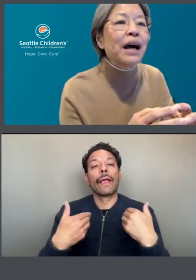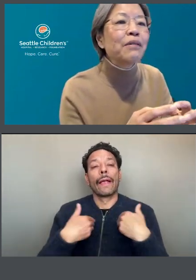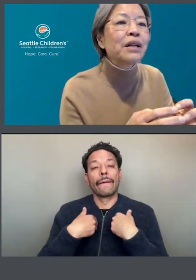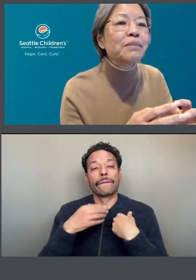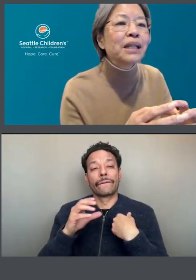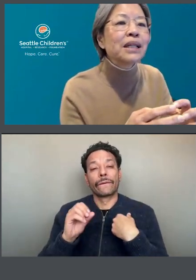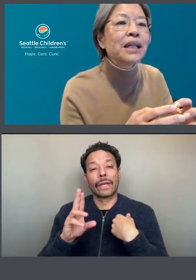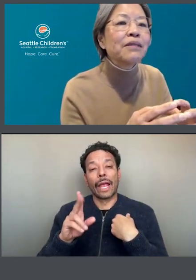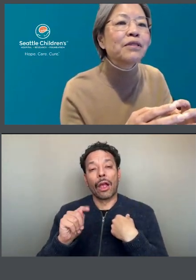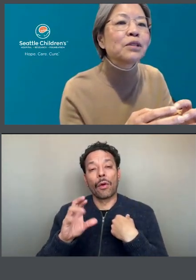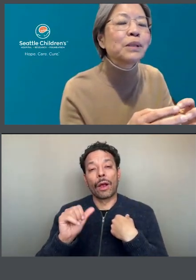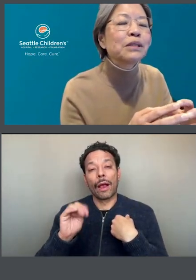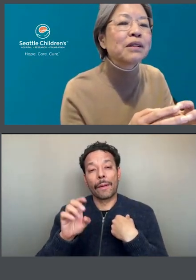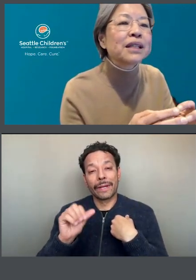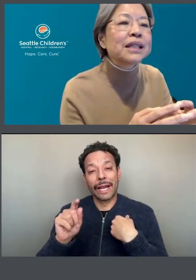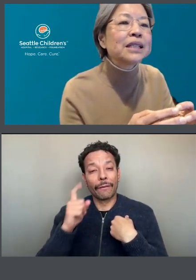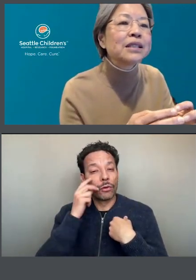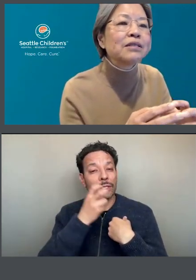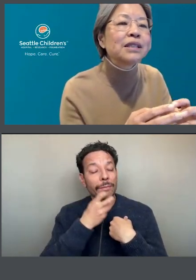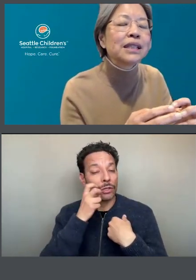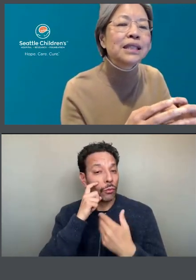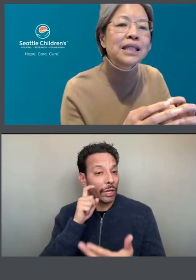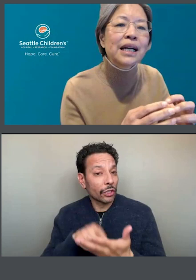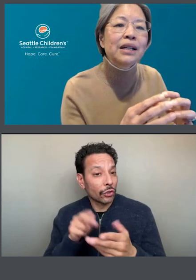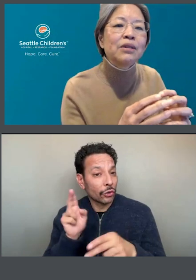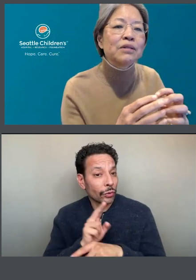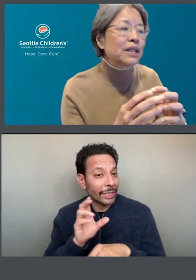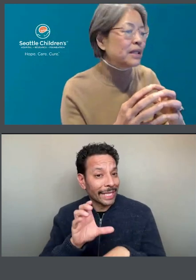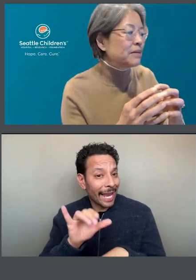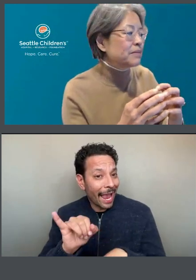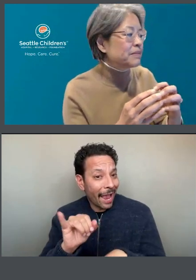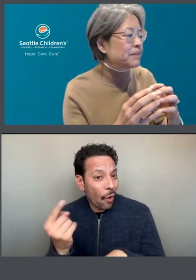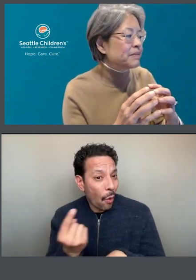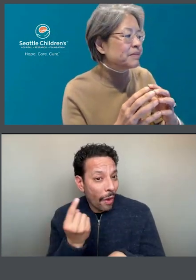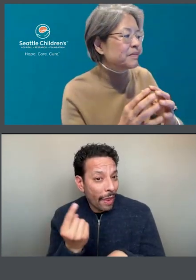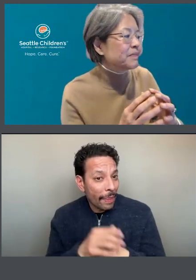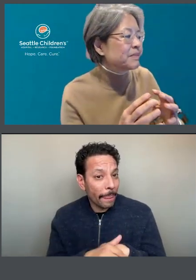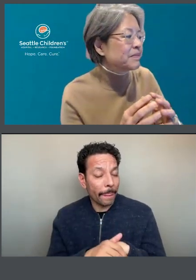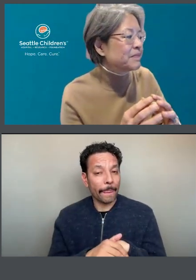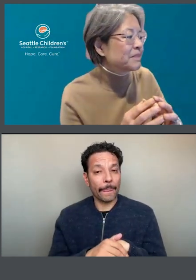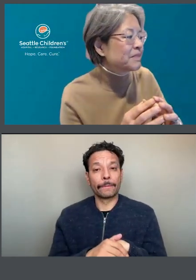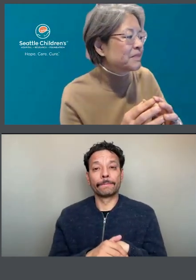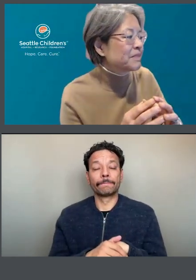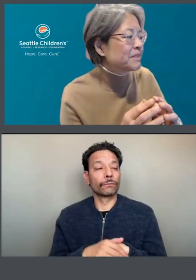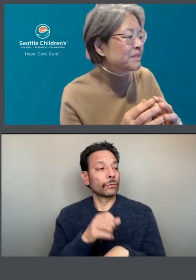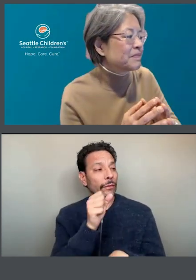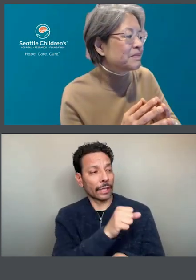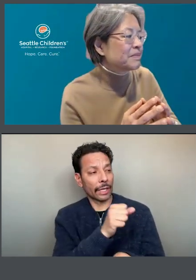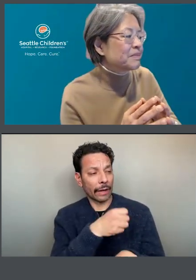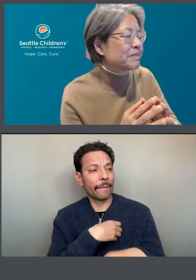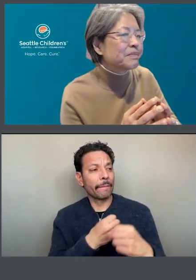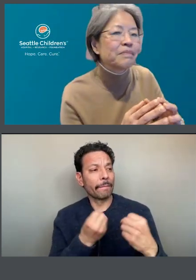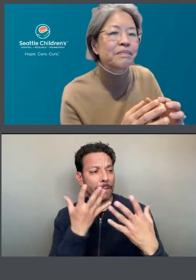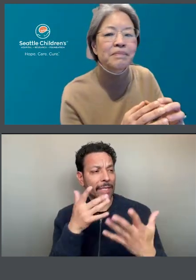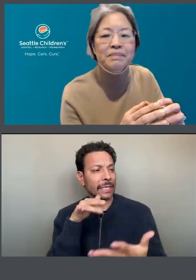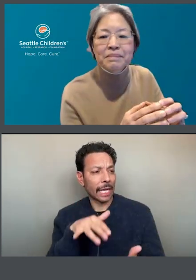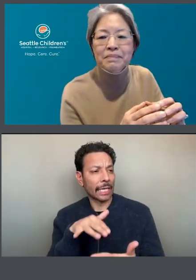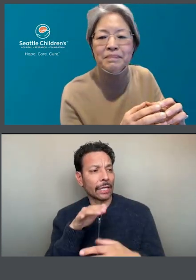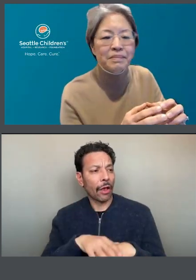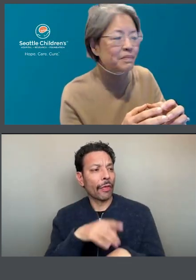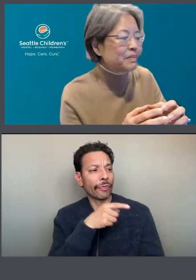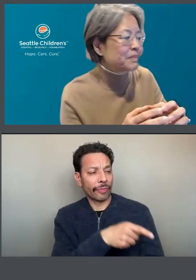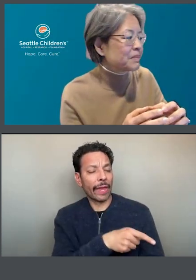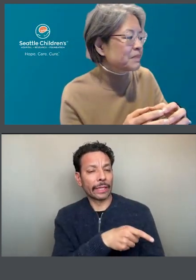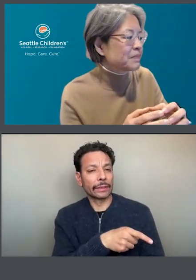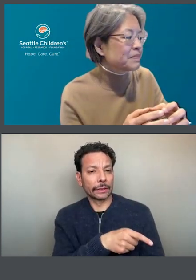have outcome data yet for speech recognition using the CI only? Yeah, there's a number of studies that have reported